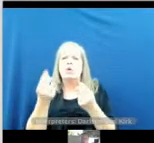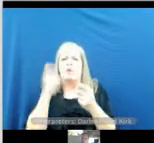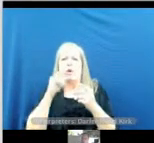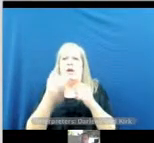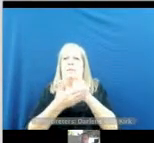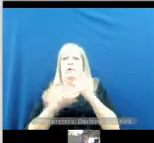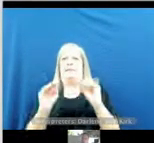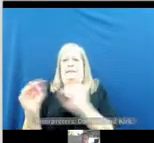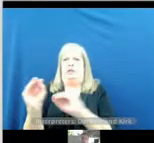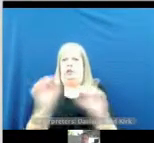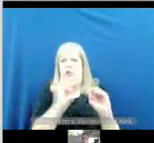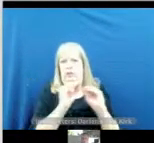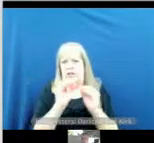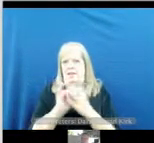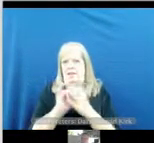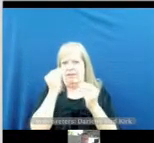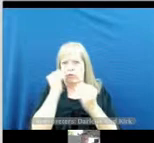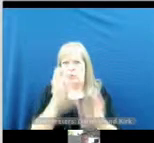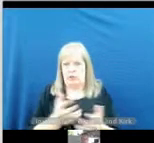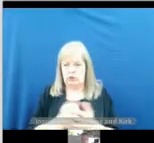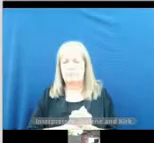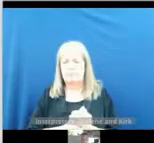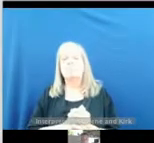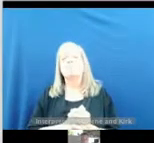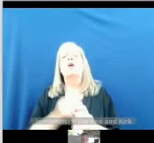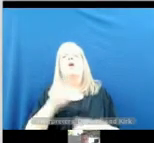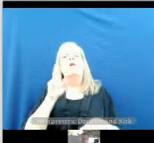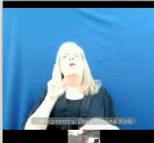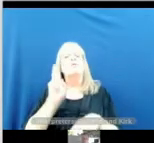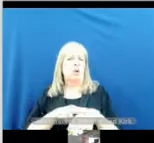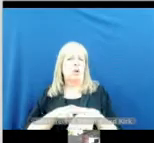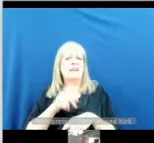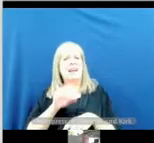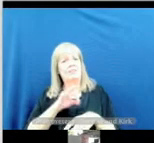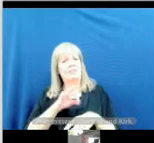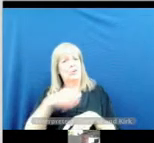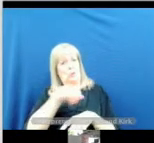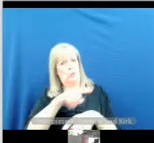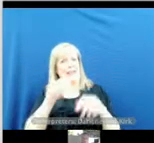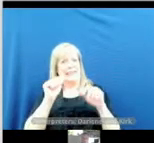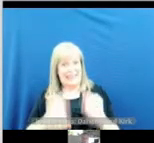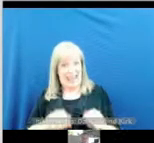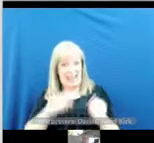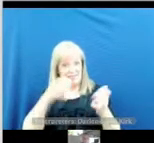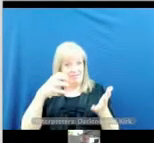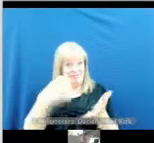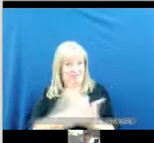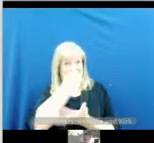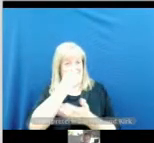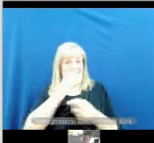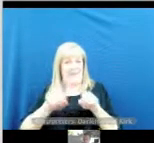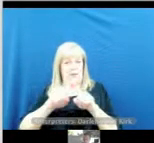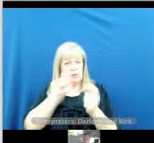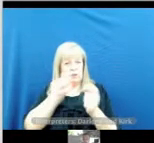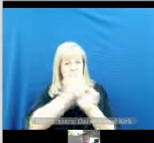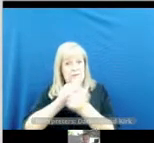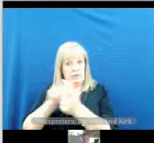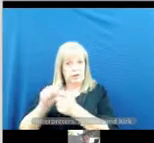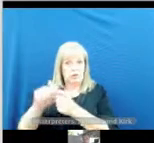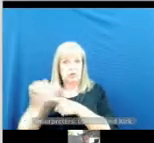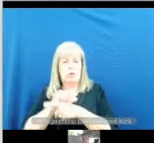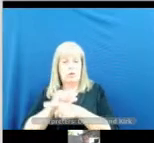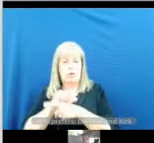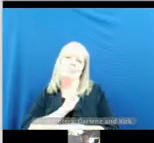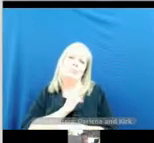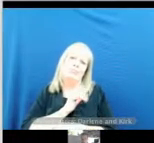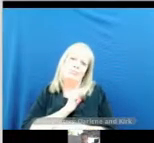Of course, it makes sense to have specific training, right? So if you're able to have access to specific content training on